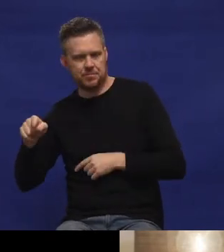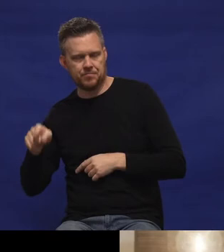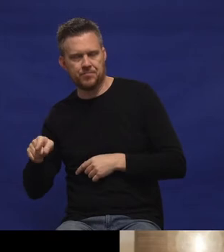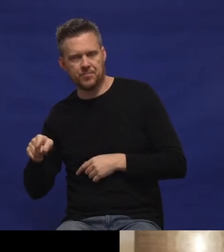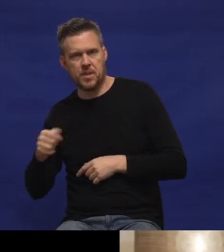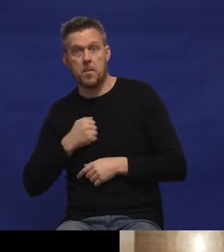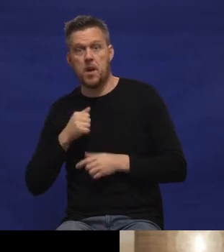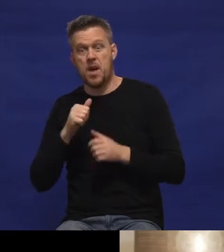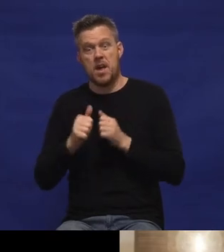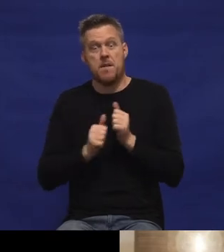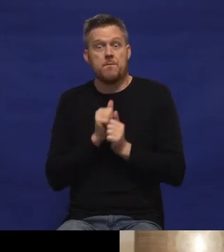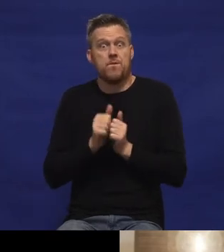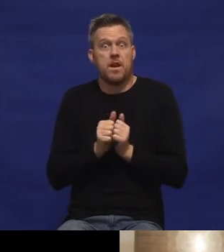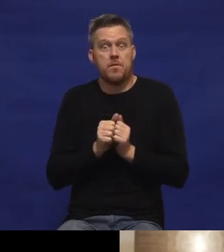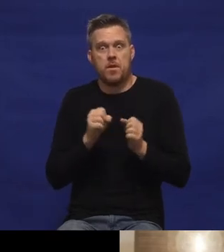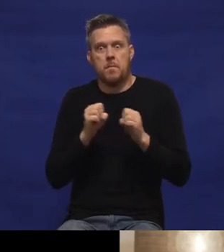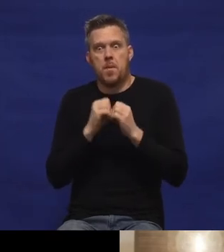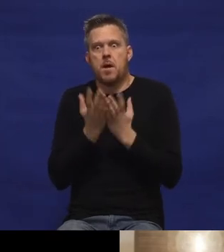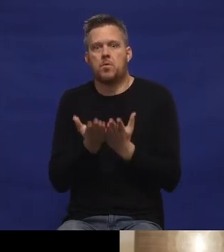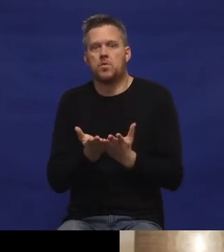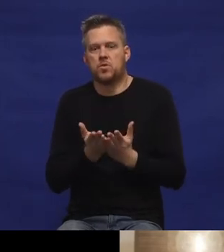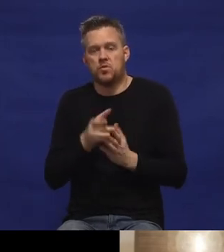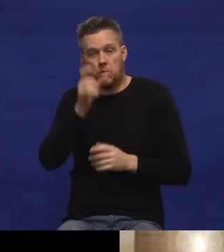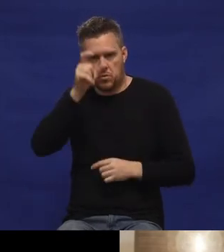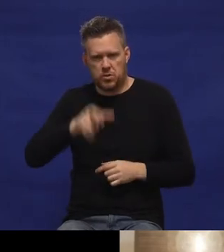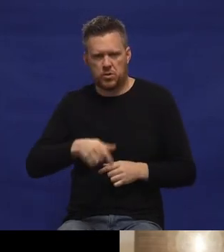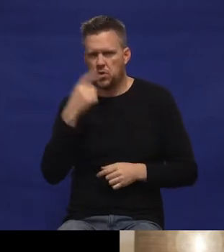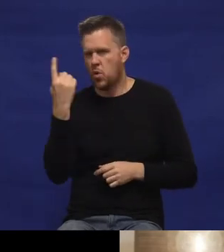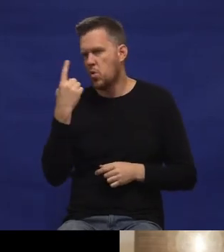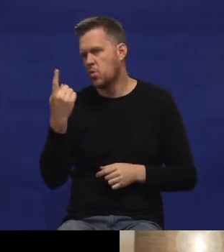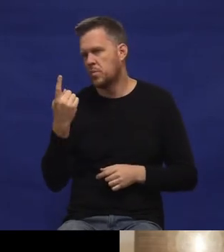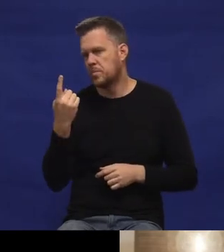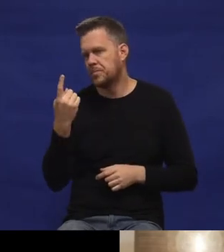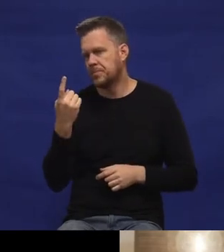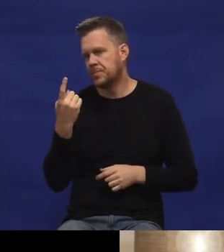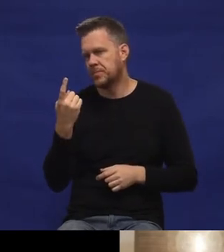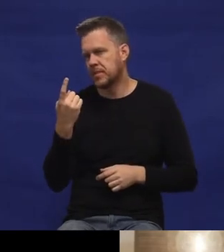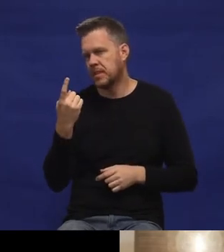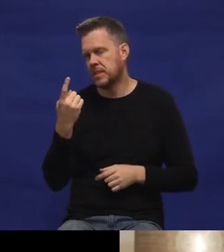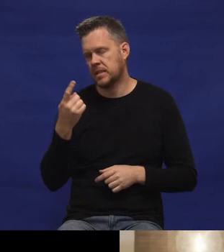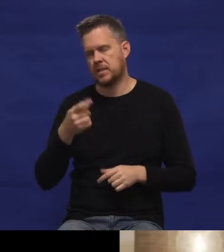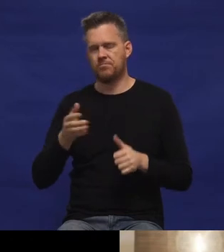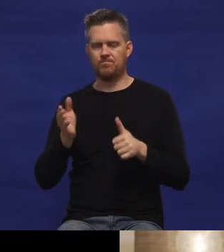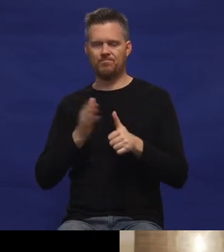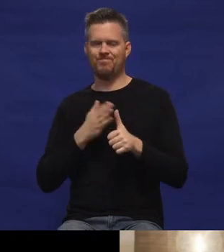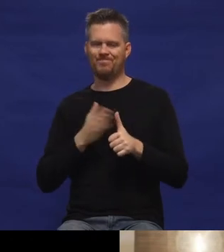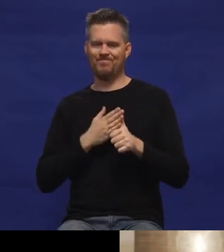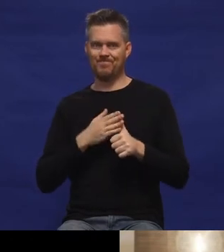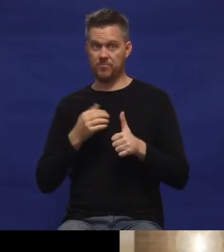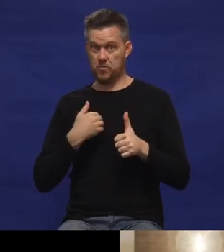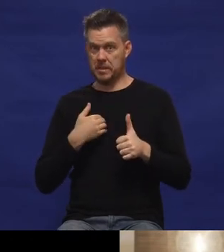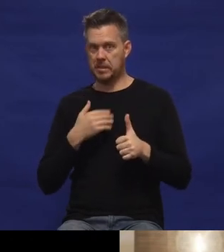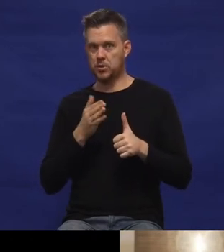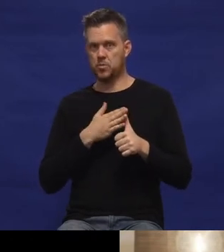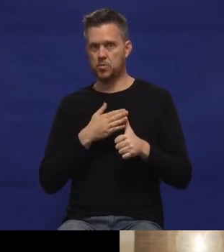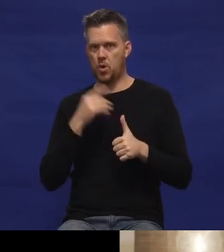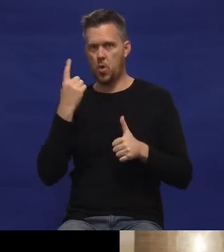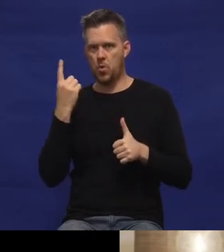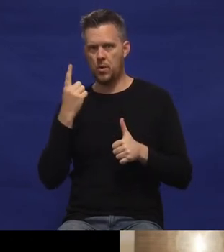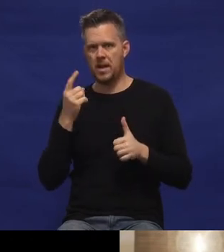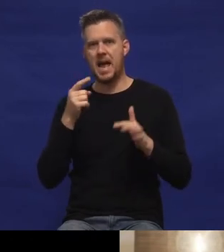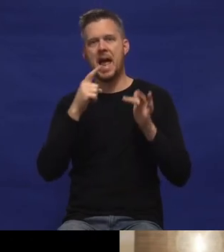Bible characters, if this was a pop quiz and you said, hey, what's your favorite Bible character? Well, chances are the number one that would come out of my mouth would